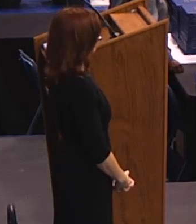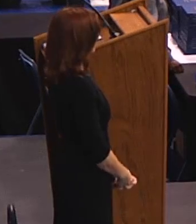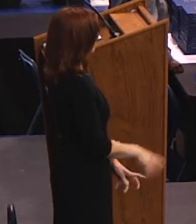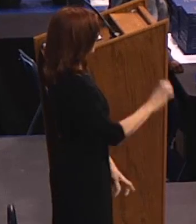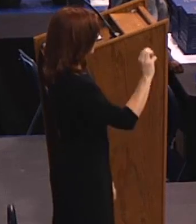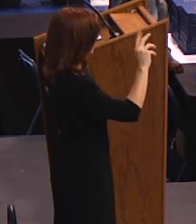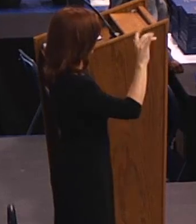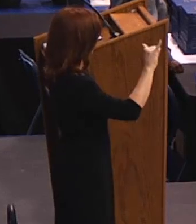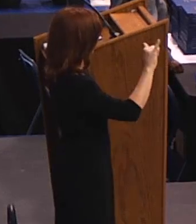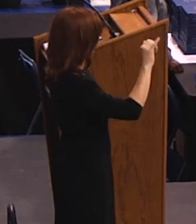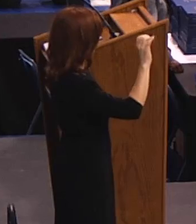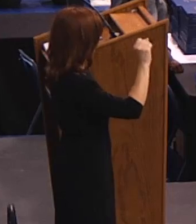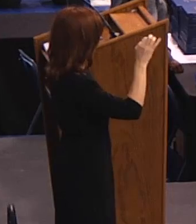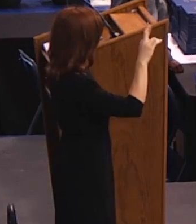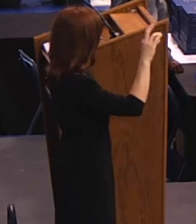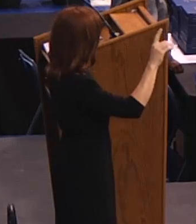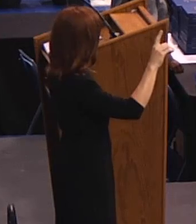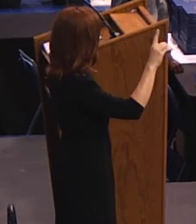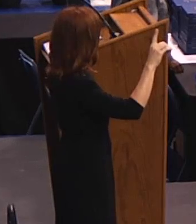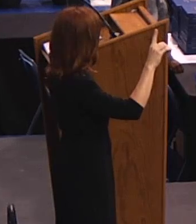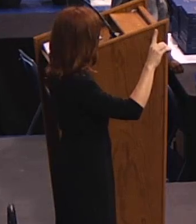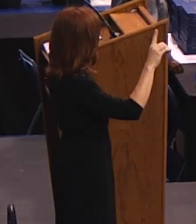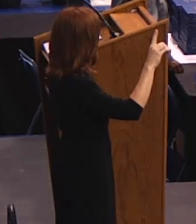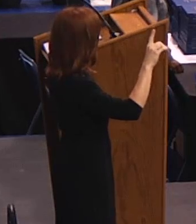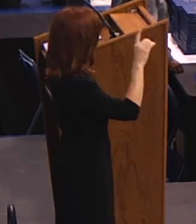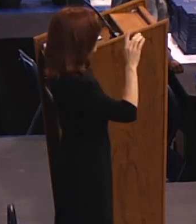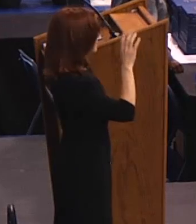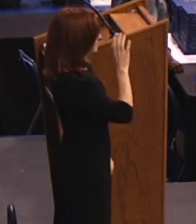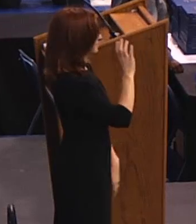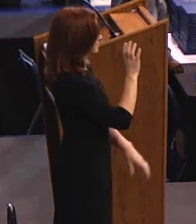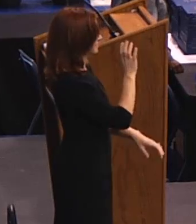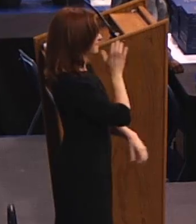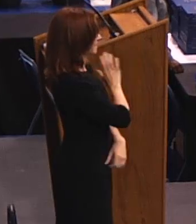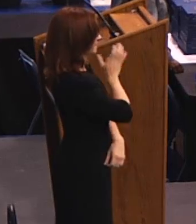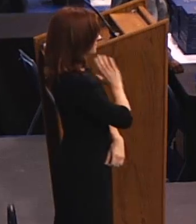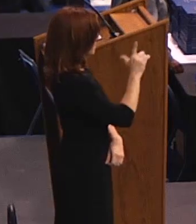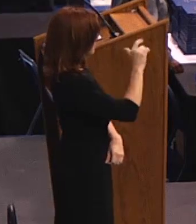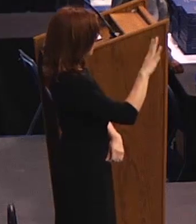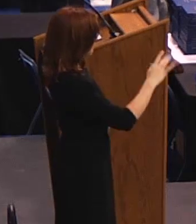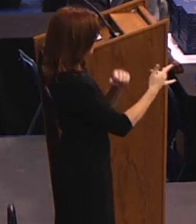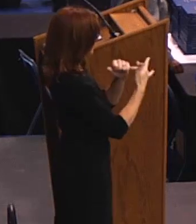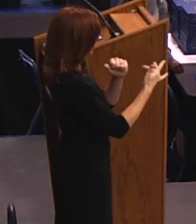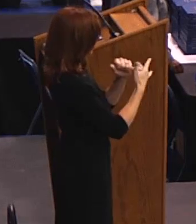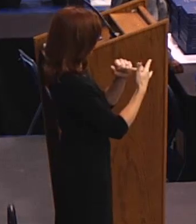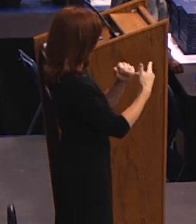Emily Victoria Sword, Clinical Laboratory Technician, cum laude.